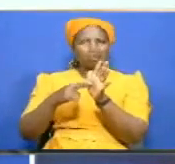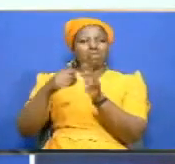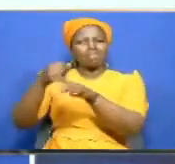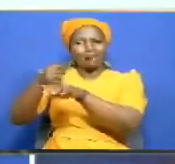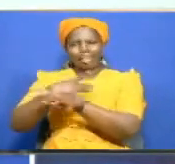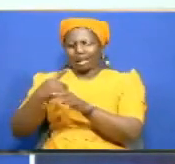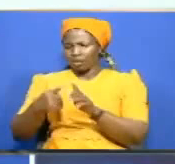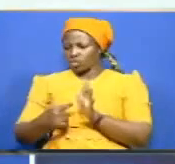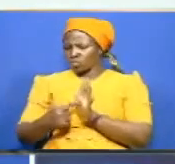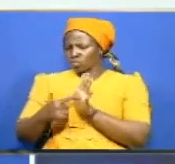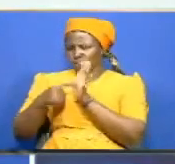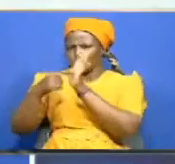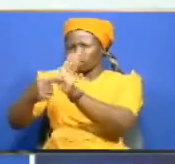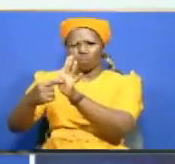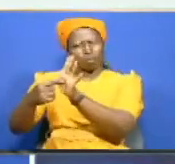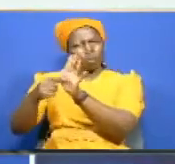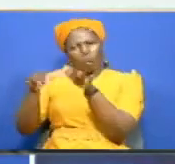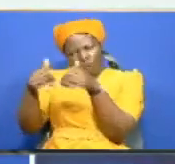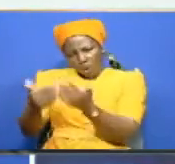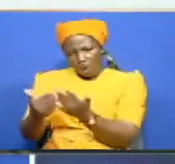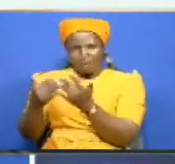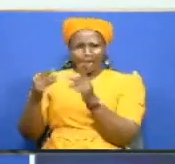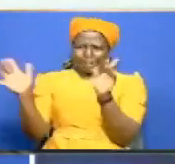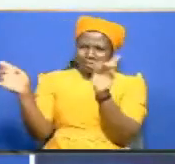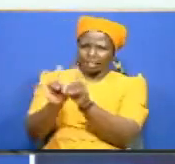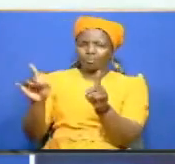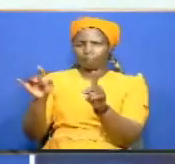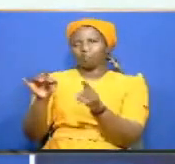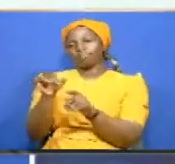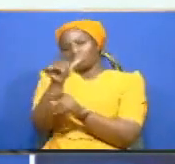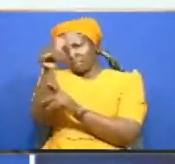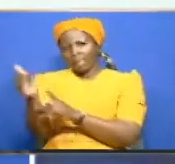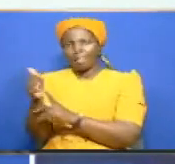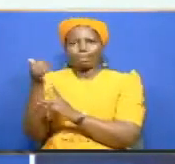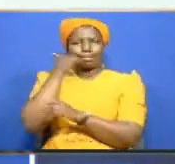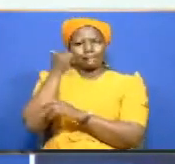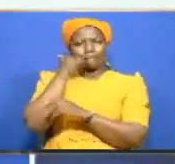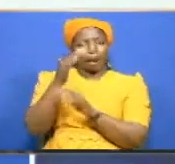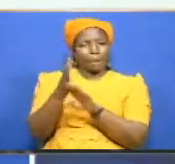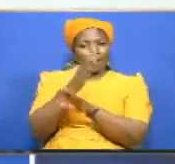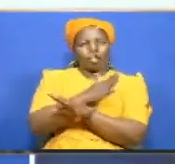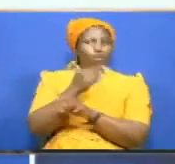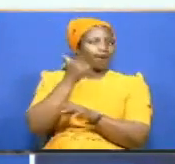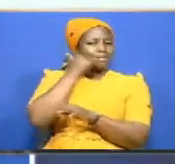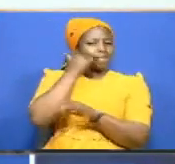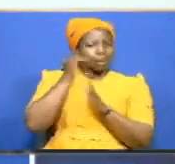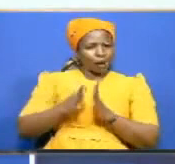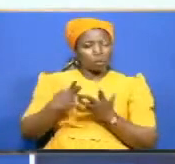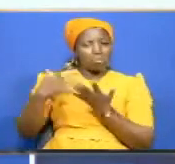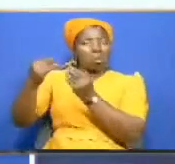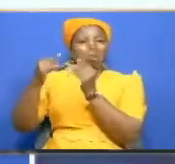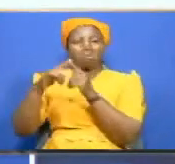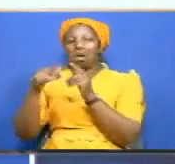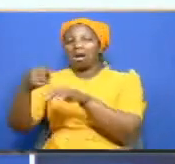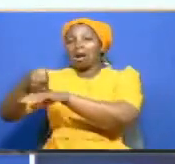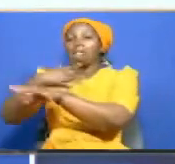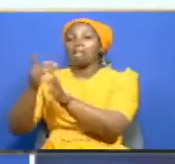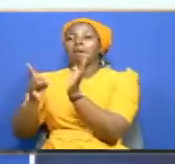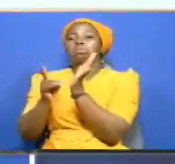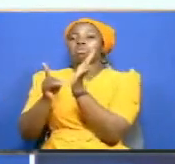They look like other diseases. So before a patient really gets to the oncologist, they've passed